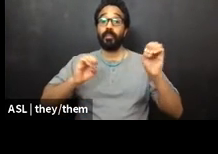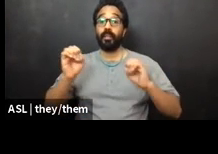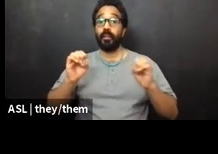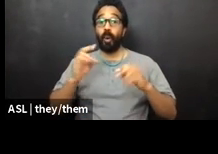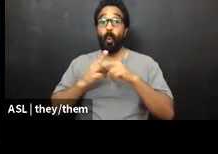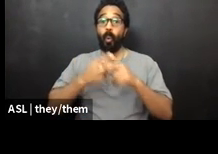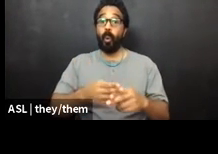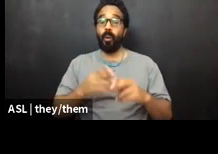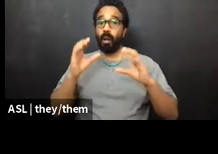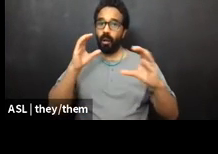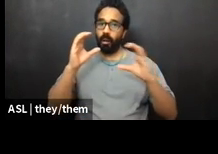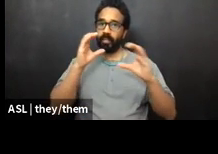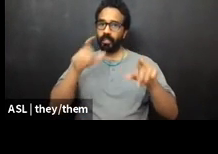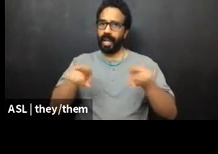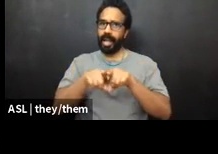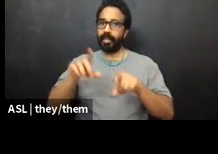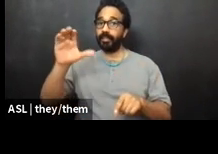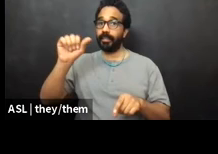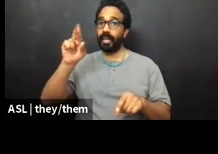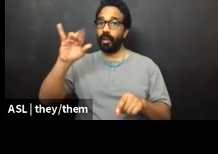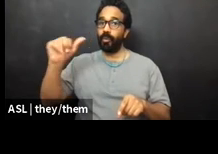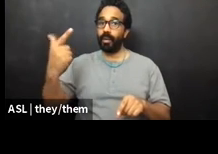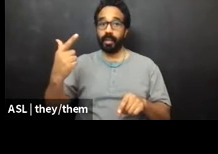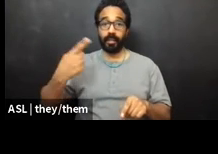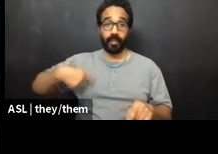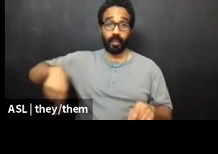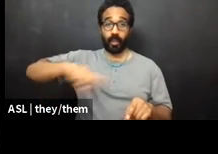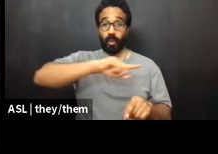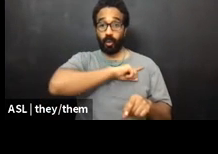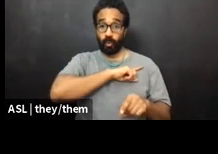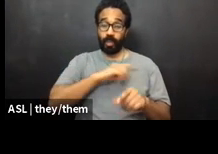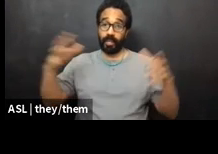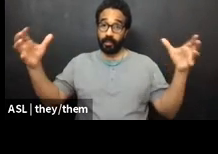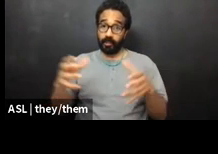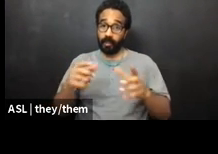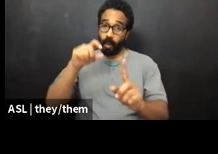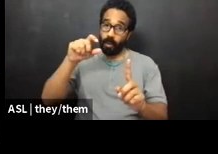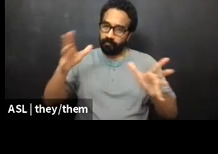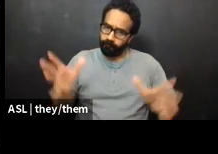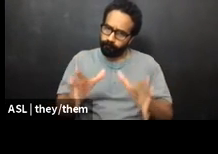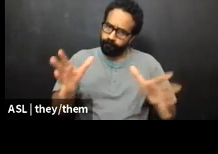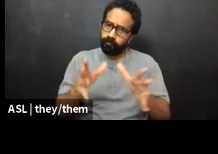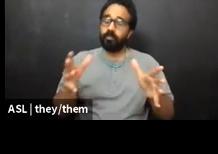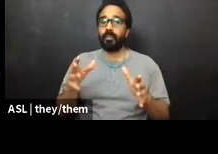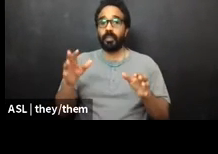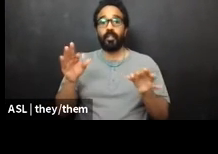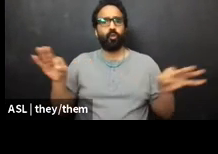Caring, Inquiry Approaches to Decentralize Power, Promote Critical Dialogue, and Build Up Belonging. We made it, we're in this space